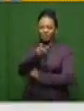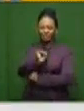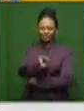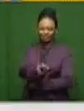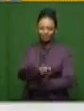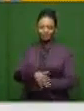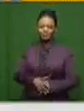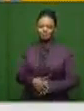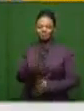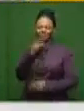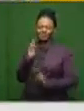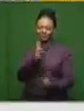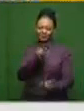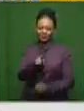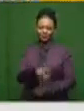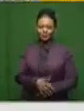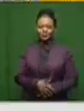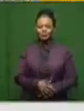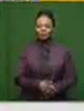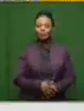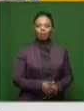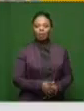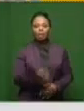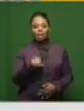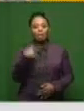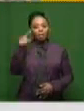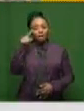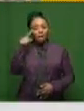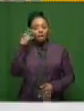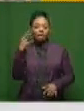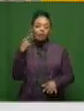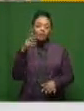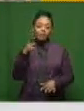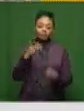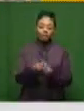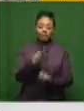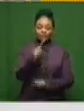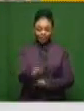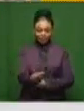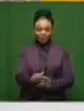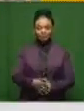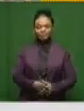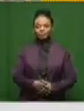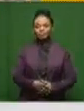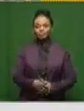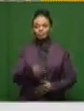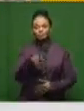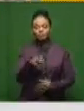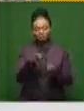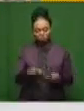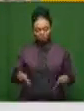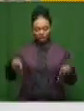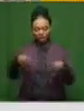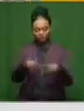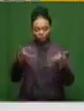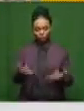Well I think the first thing I would say is that I mean in what you've done by putting together the panel today is